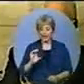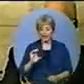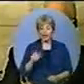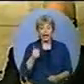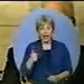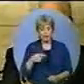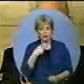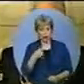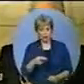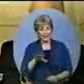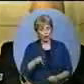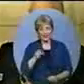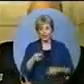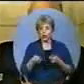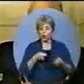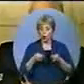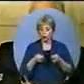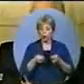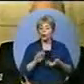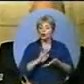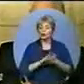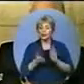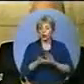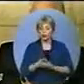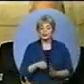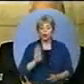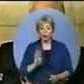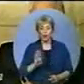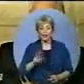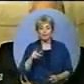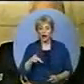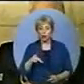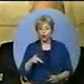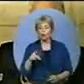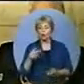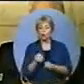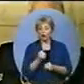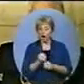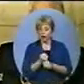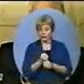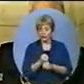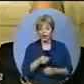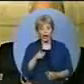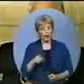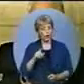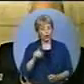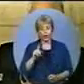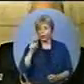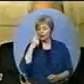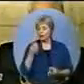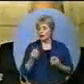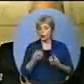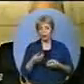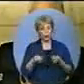of Grant Forest projects. Now, even before they took over control, this new owner was already